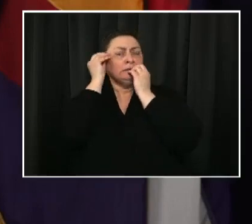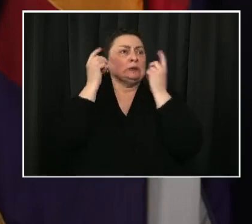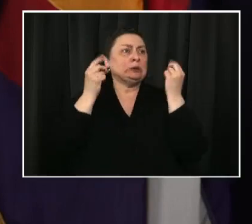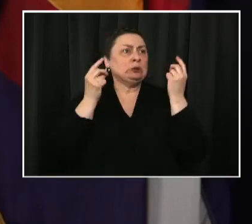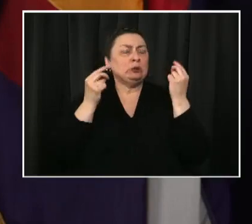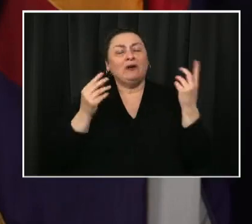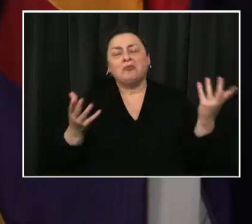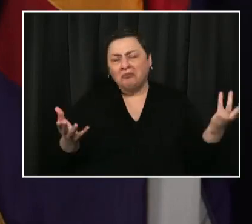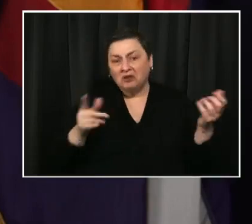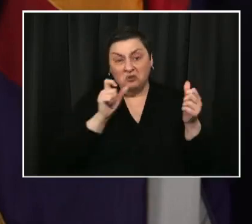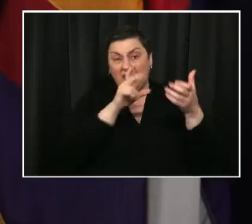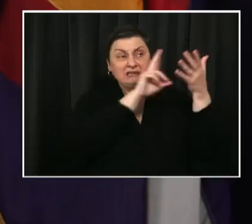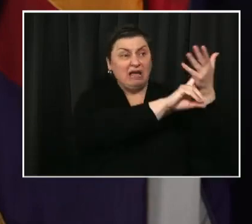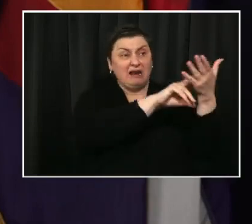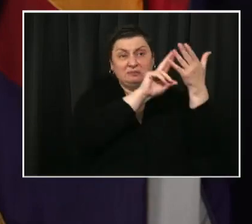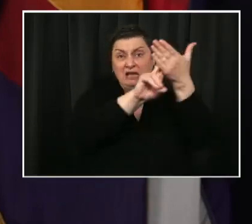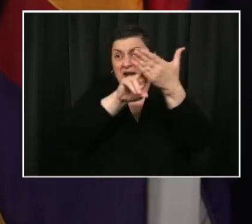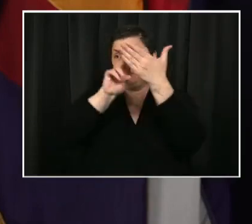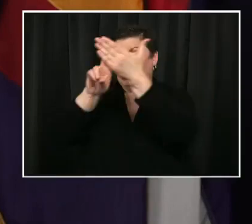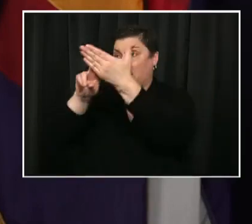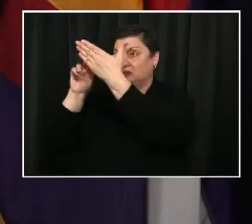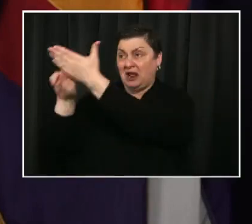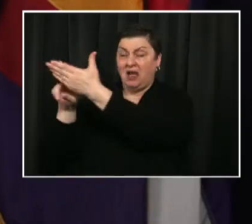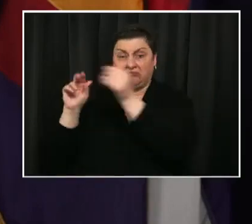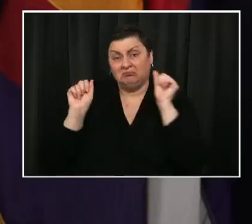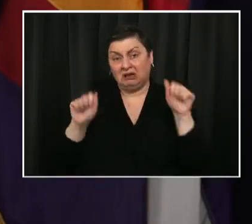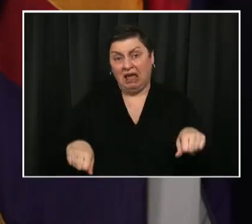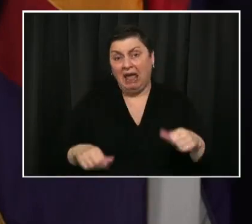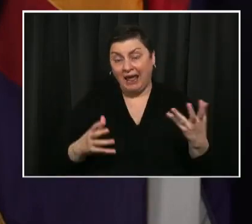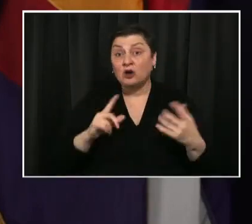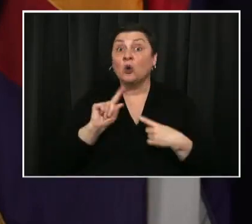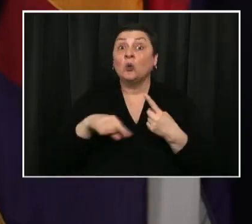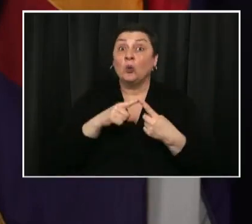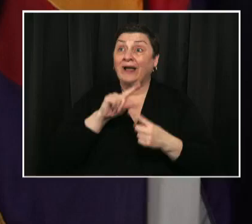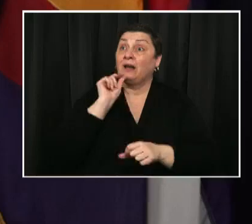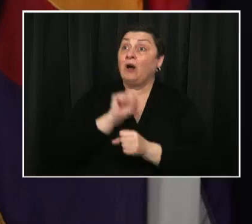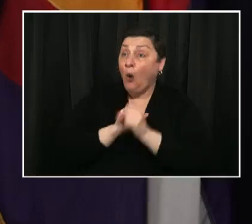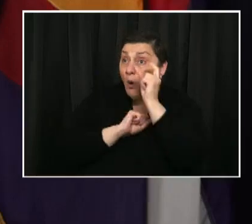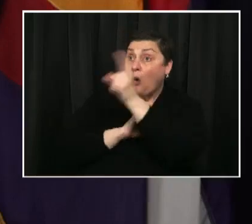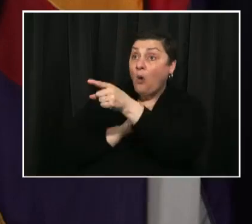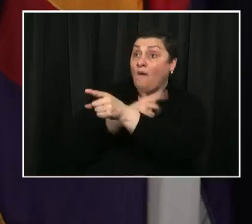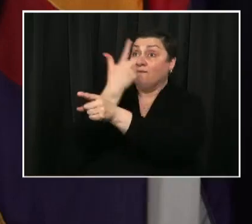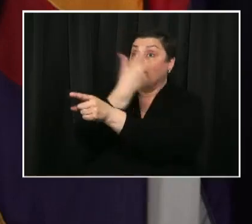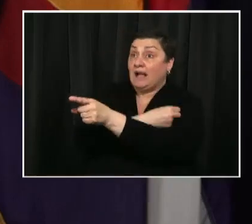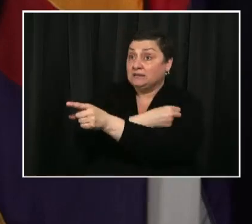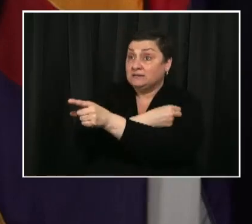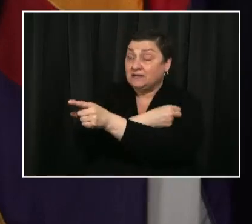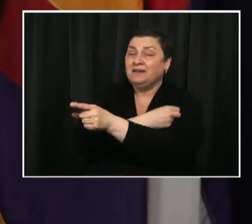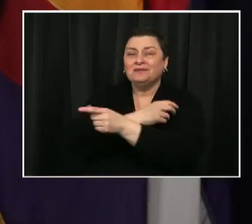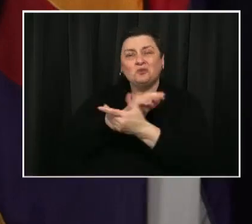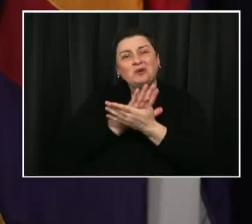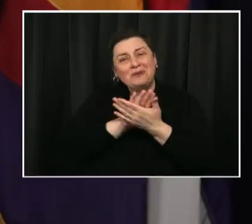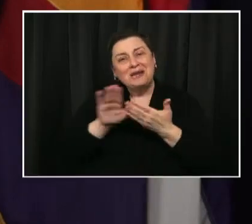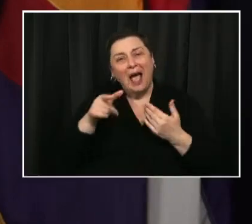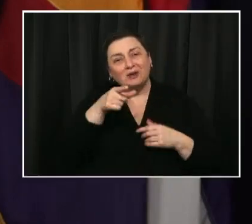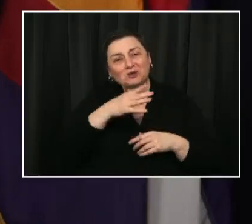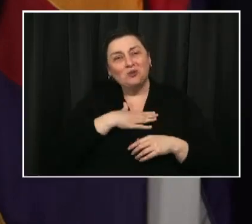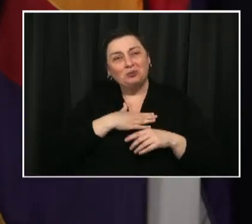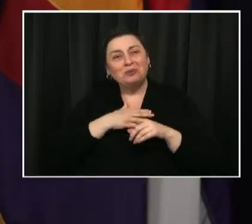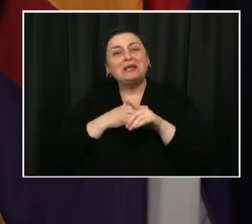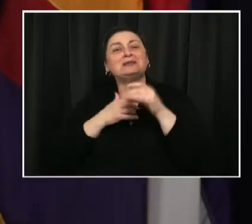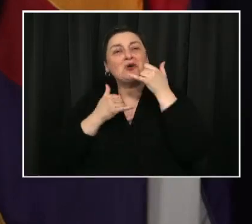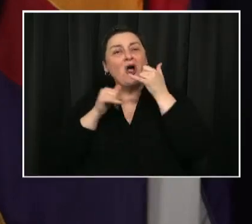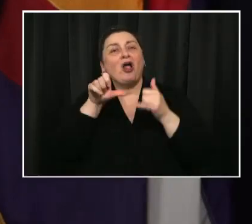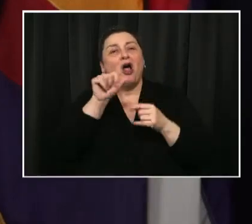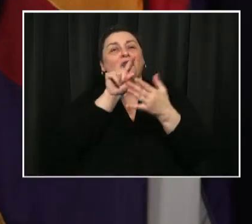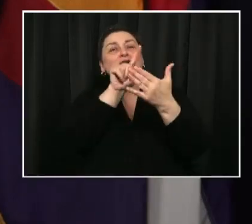multiple locations, and that's fine too. Once you do get a vaccine appointment and get vaccinated, it would be nice to others if you canceled your